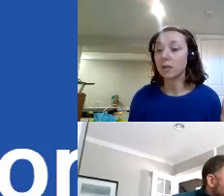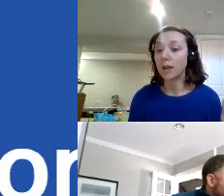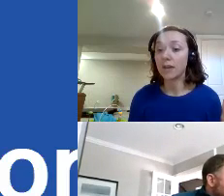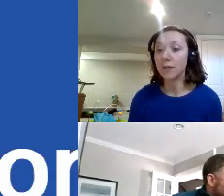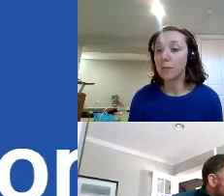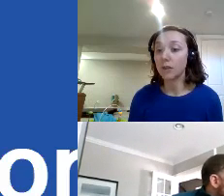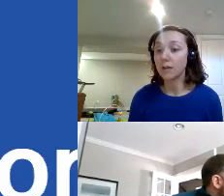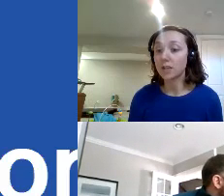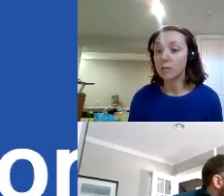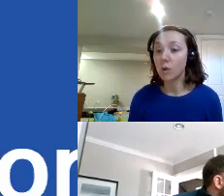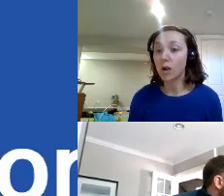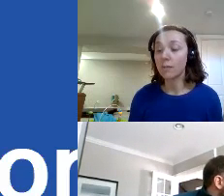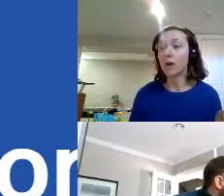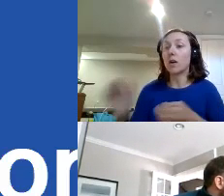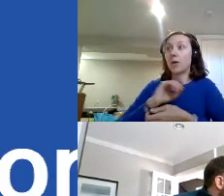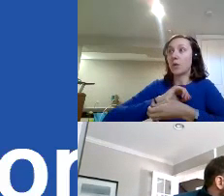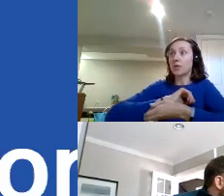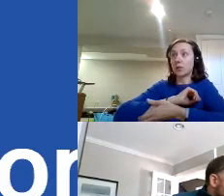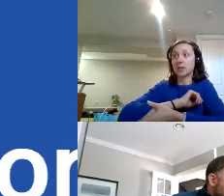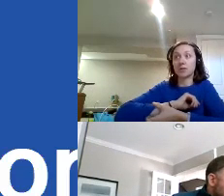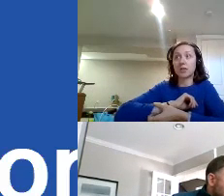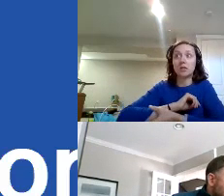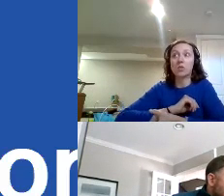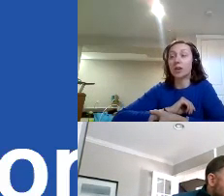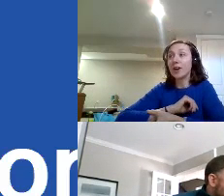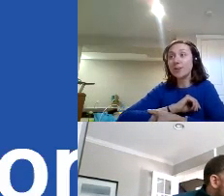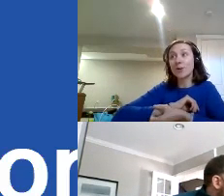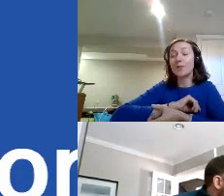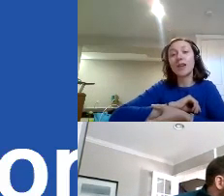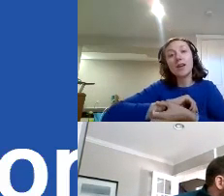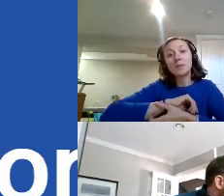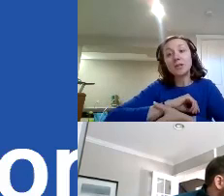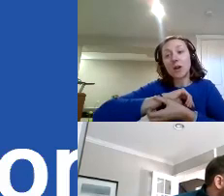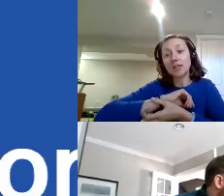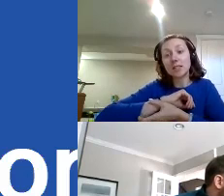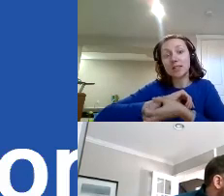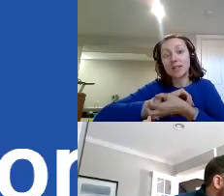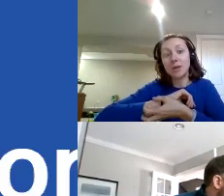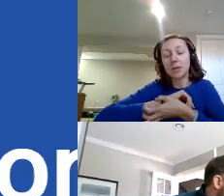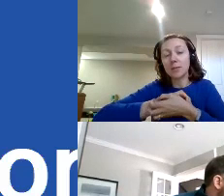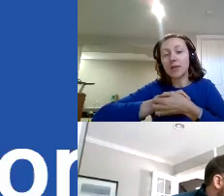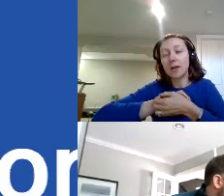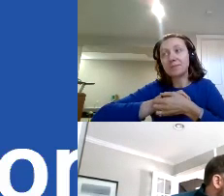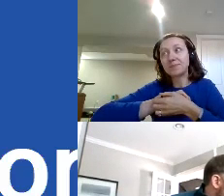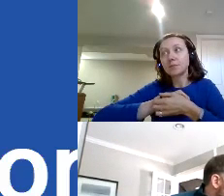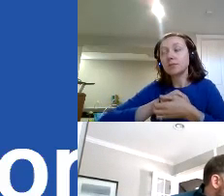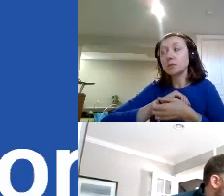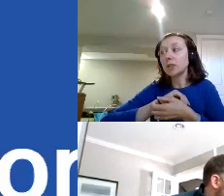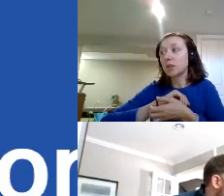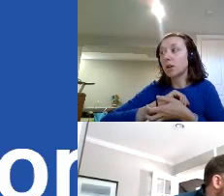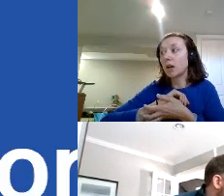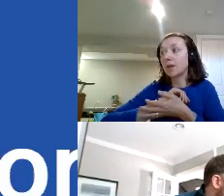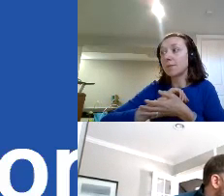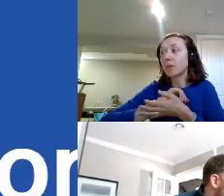think everyone would love to hear more about what folks in different states are working on. So please don't hesitate to email me about that.